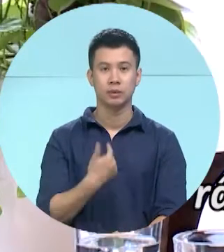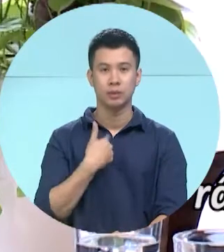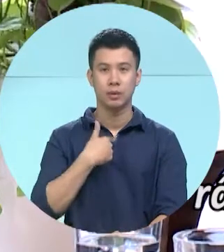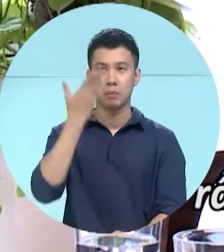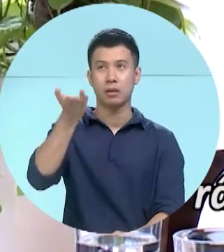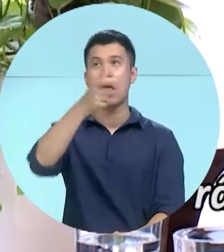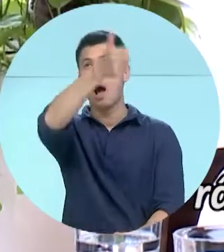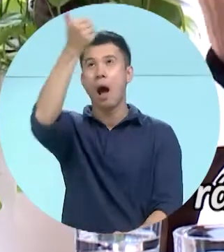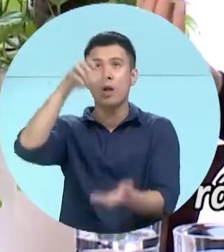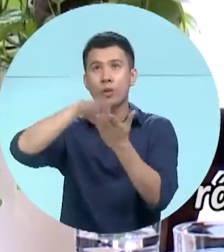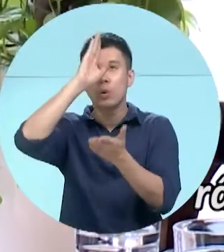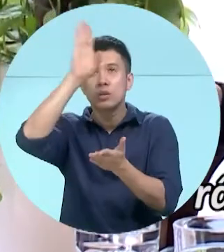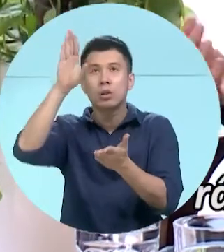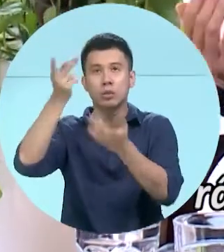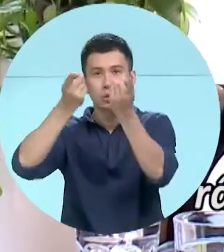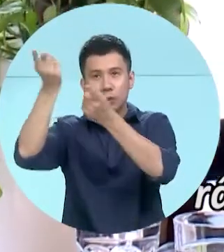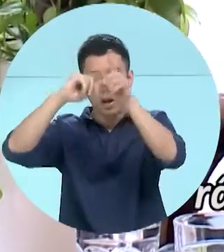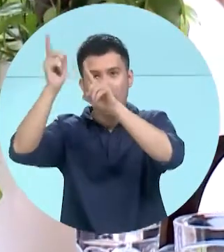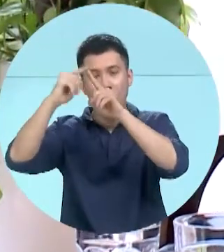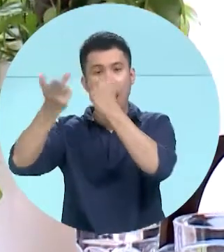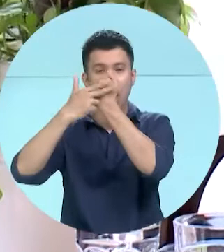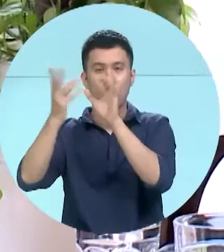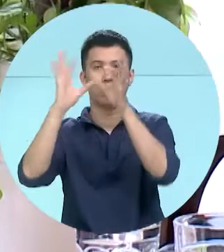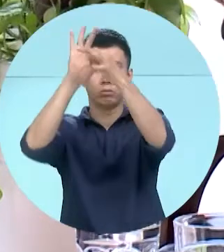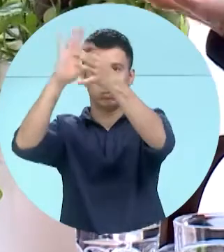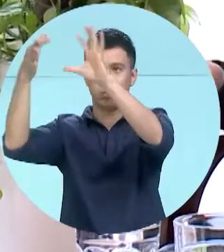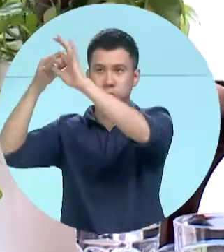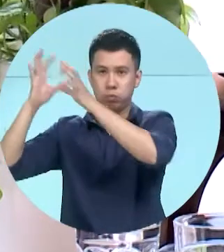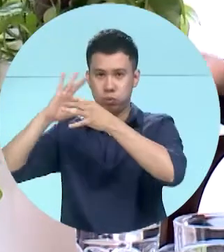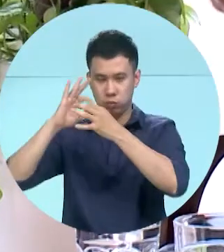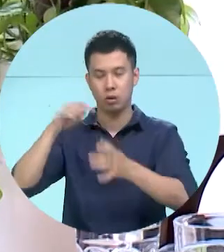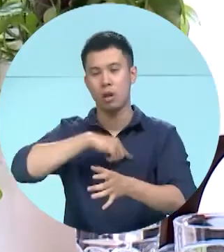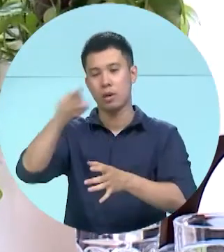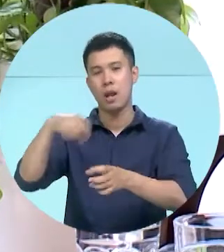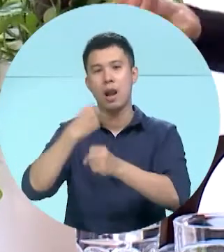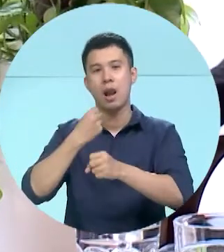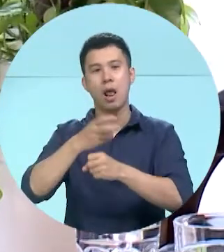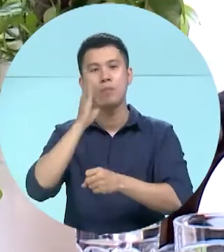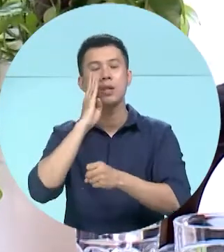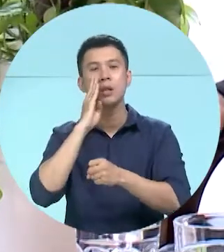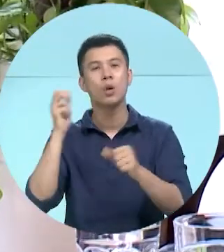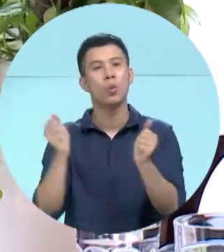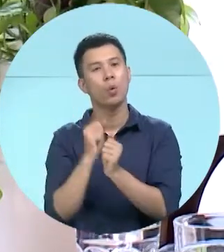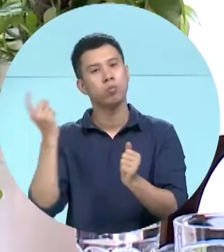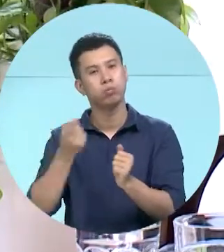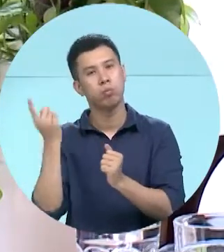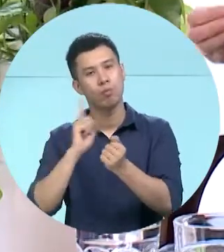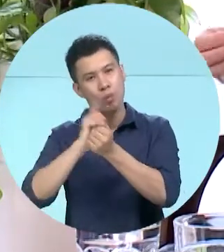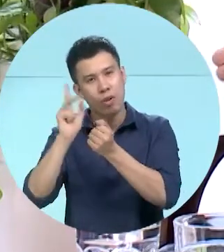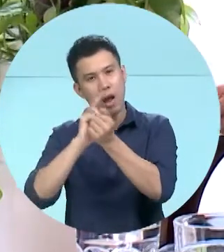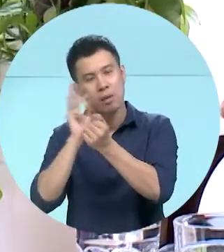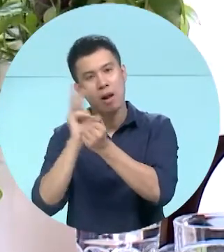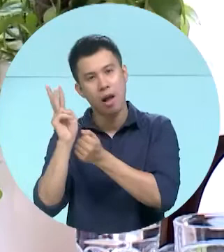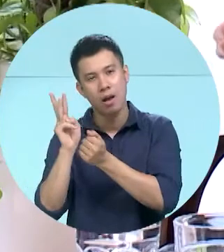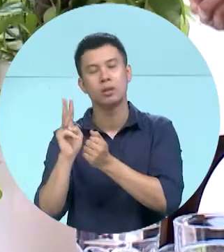we will connect with other businesses in Hanoi and be able to place them in a job, go with them for some months, do some